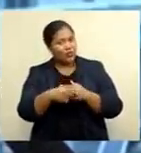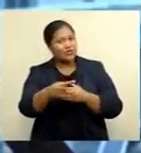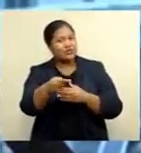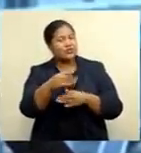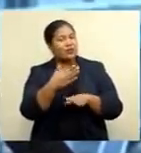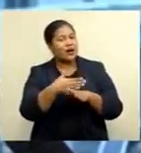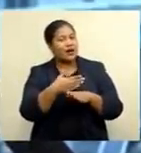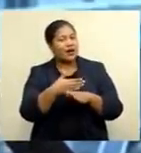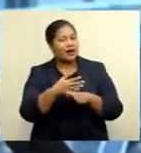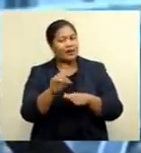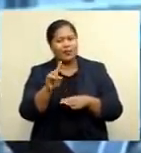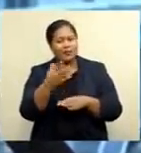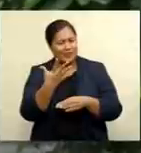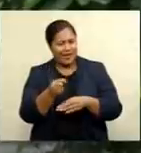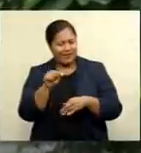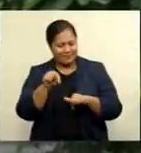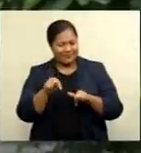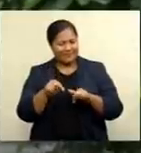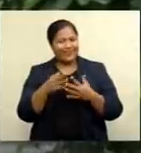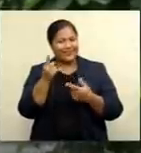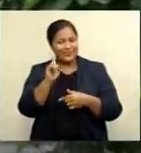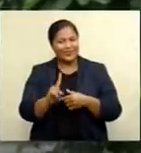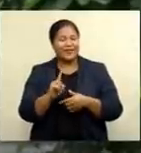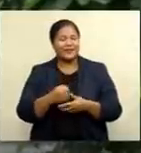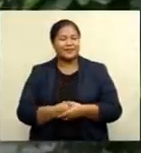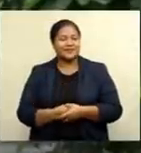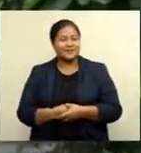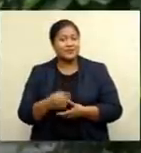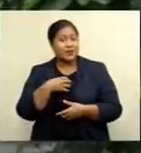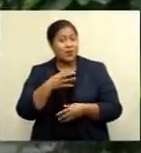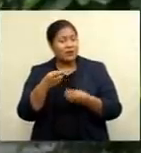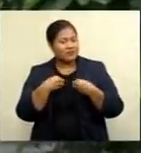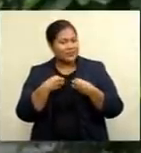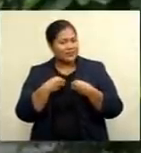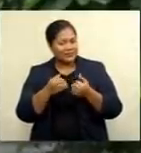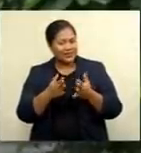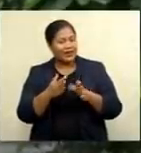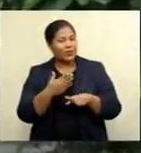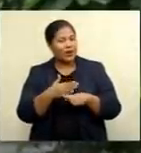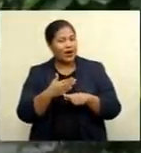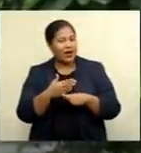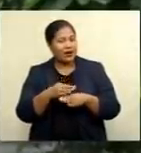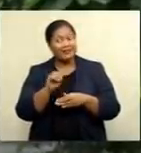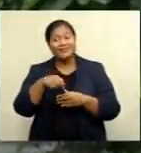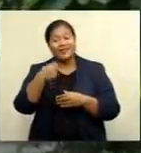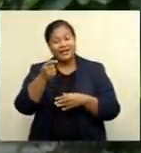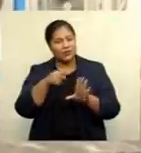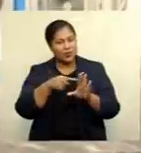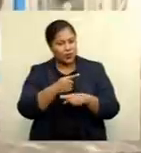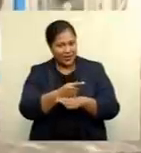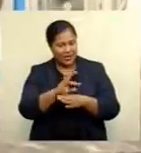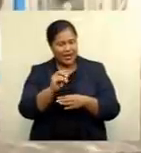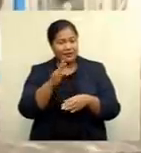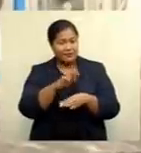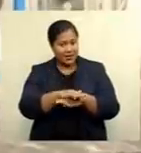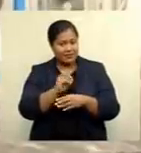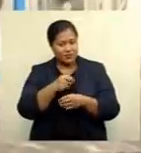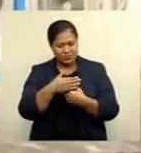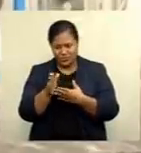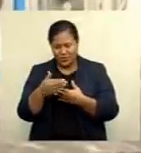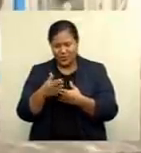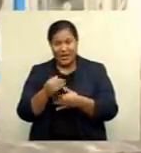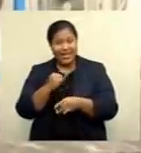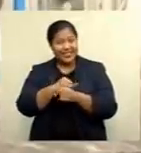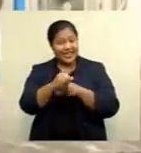enhance what we have here today. More businesses will begin operations in the coming weeks and months, and with the opening of the